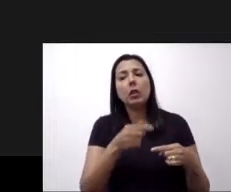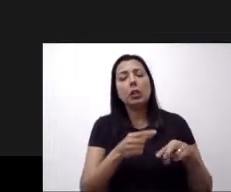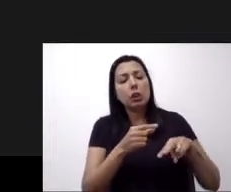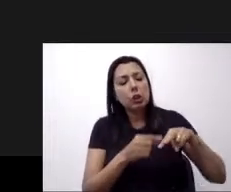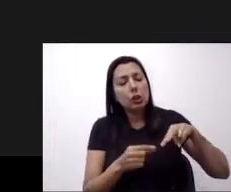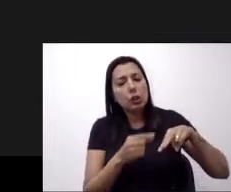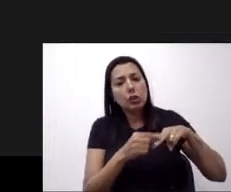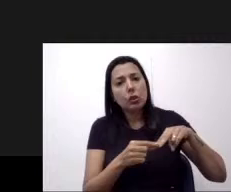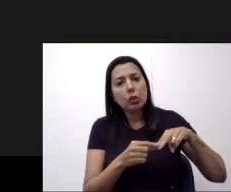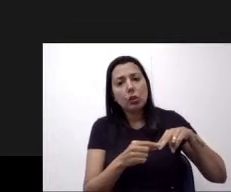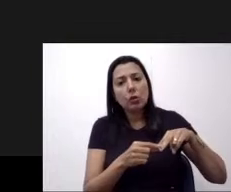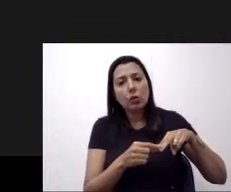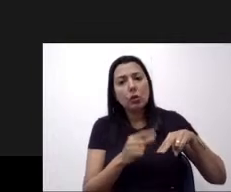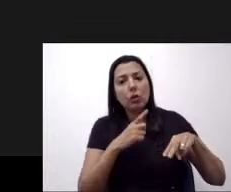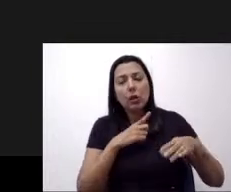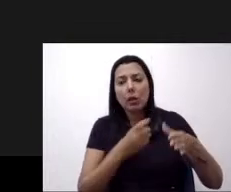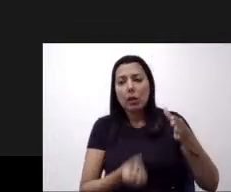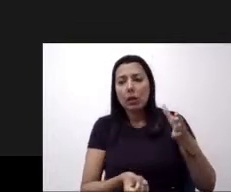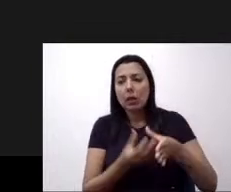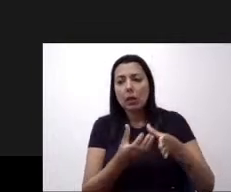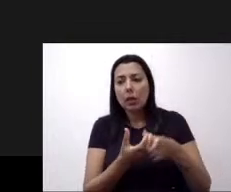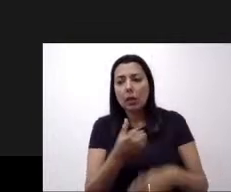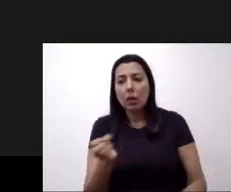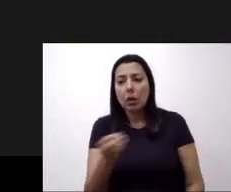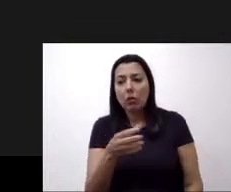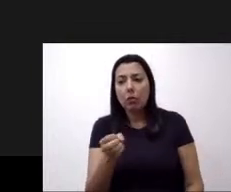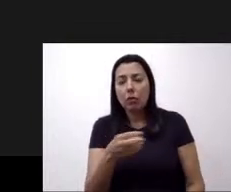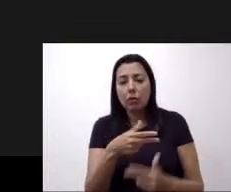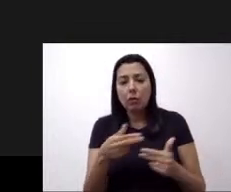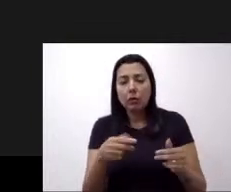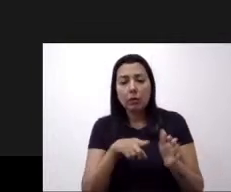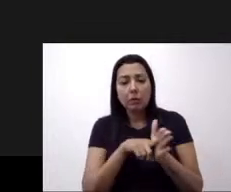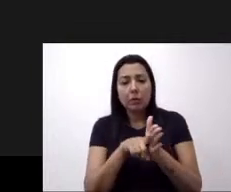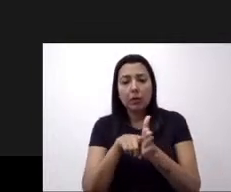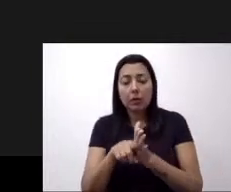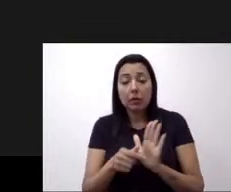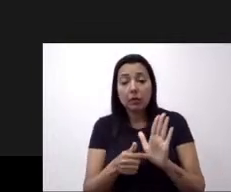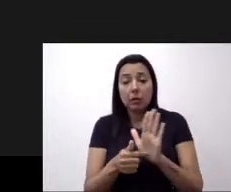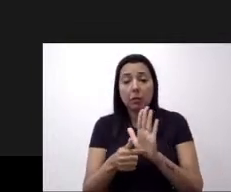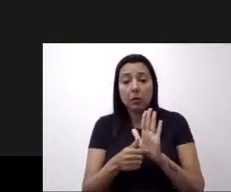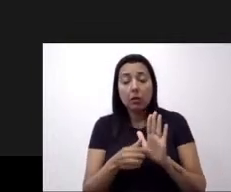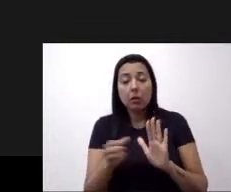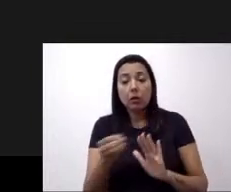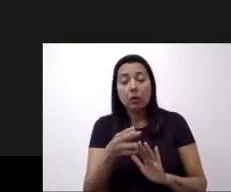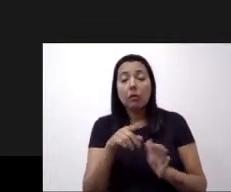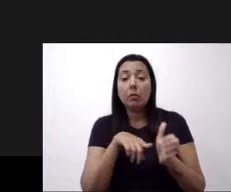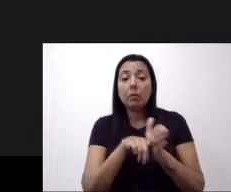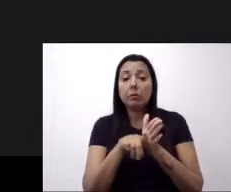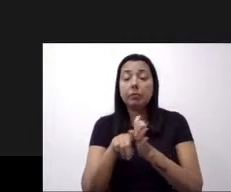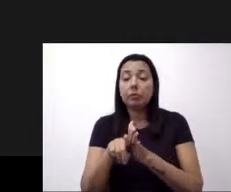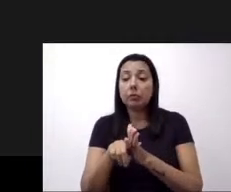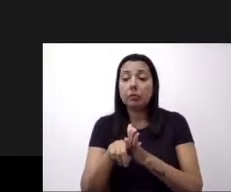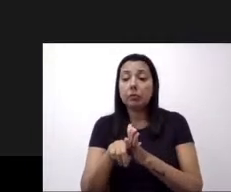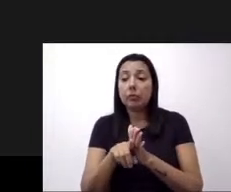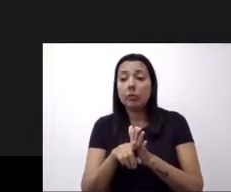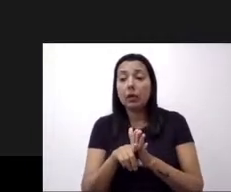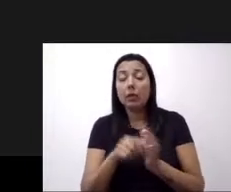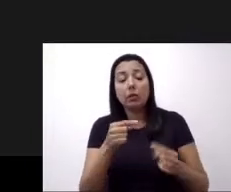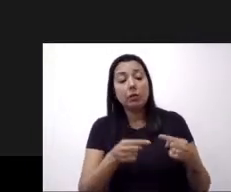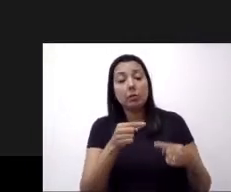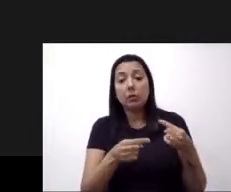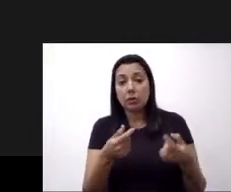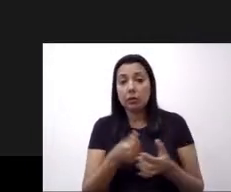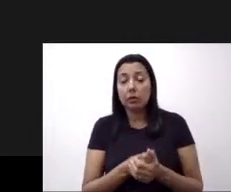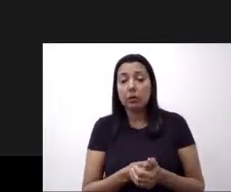and raise new questions for policy analysis. An important